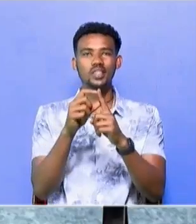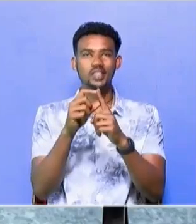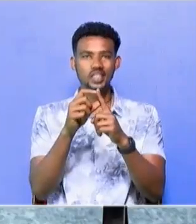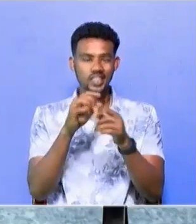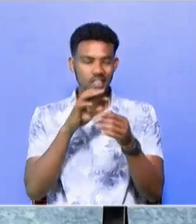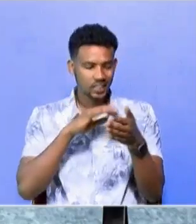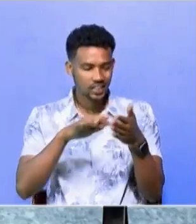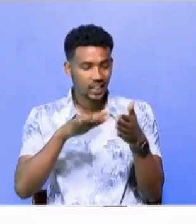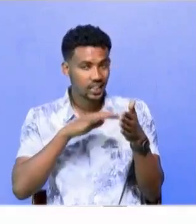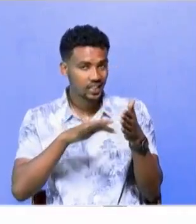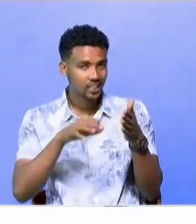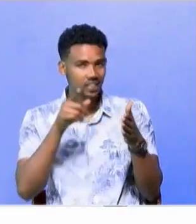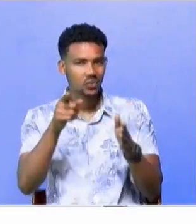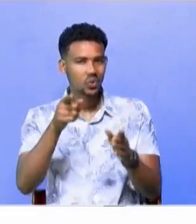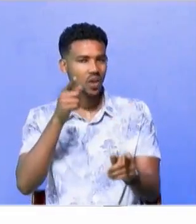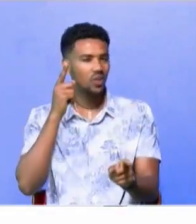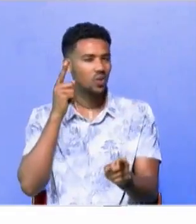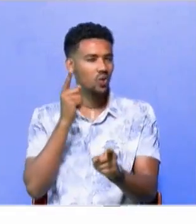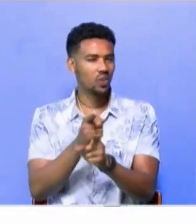correct.